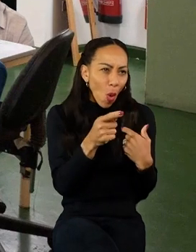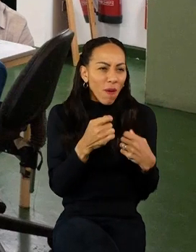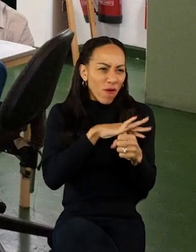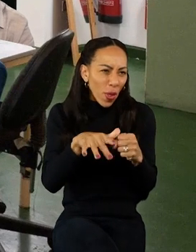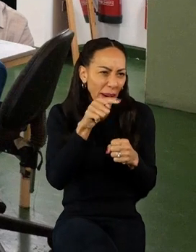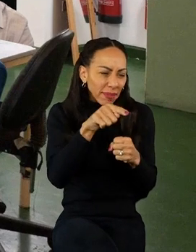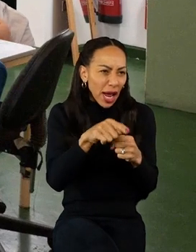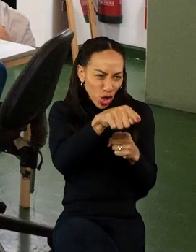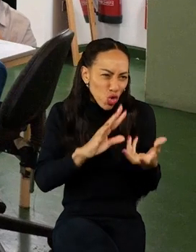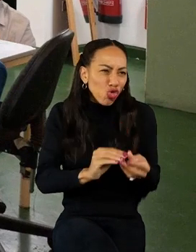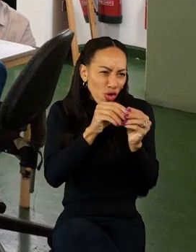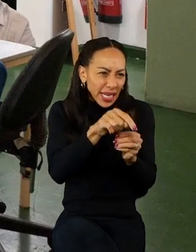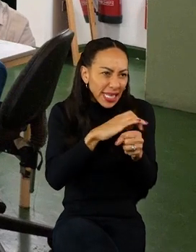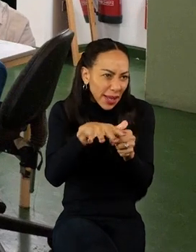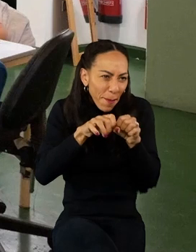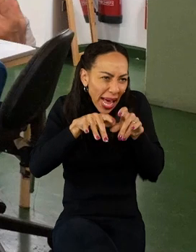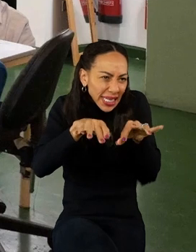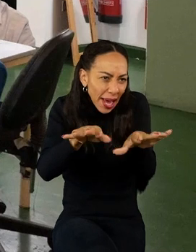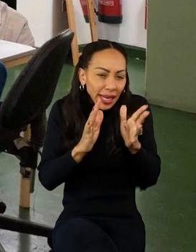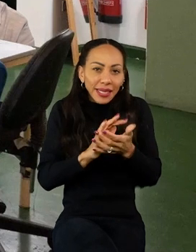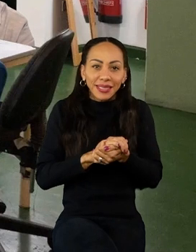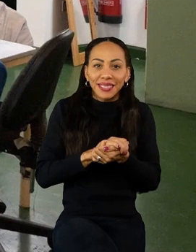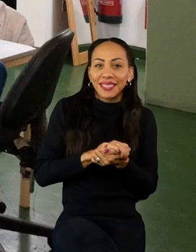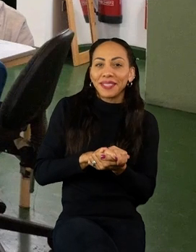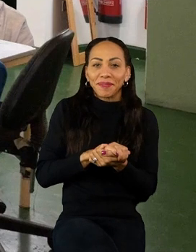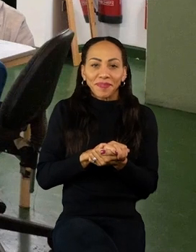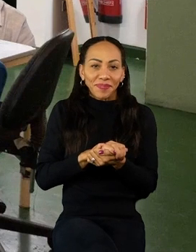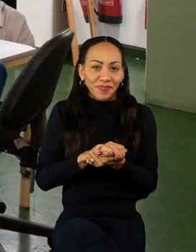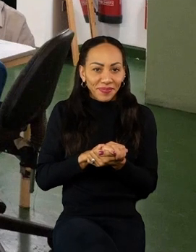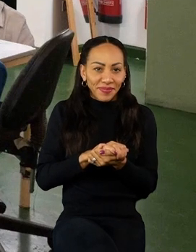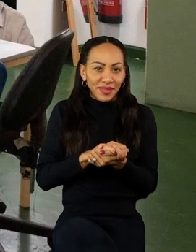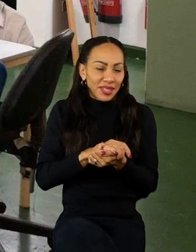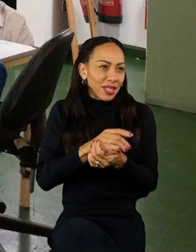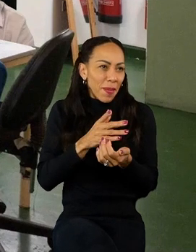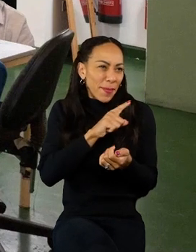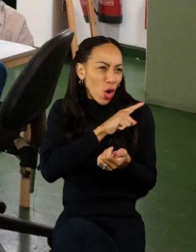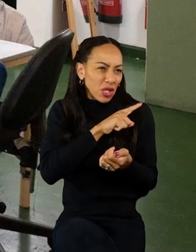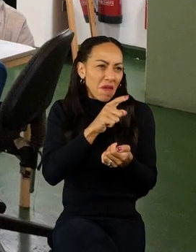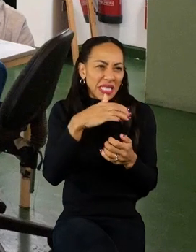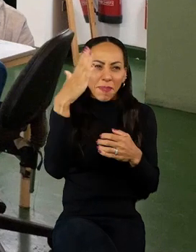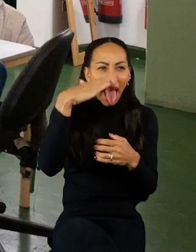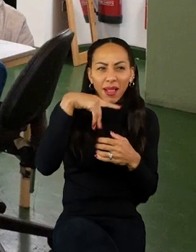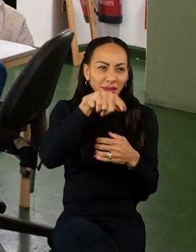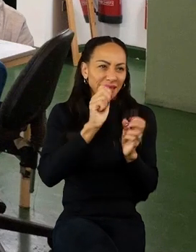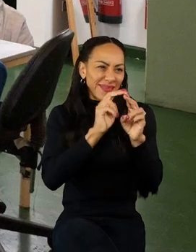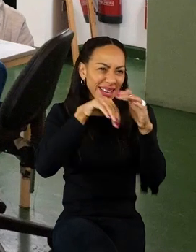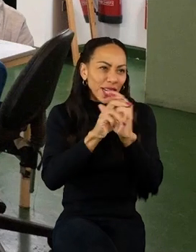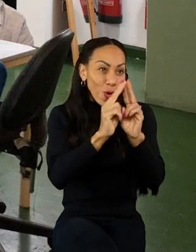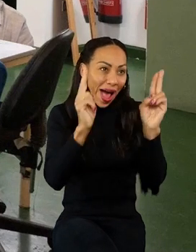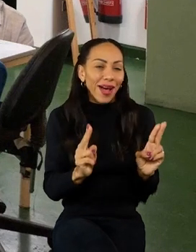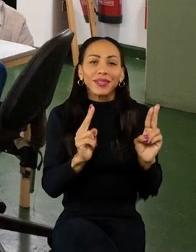house as a there was smells coming from the house and so on. So whilst it was actually a